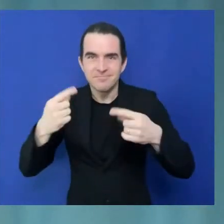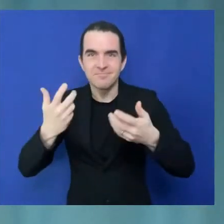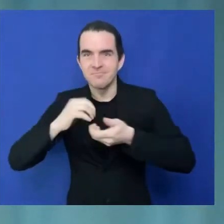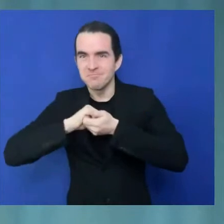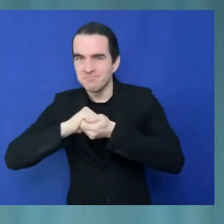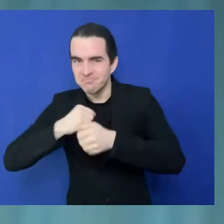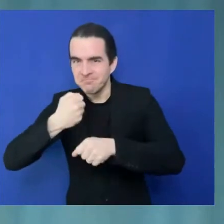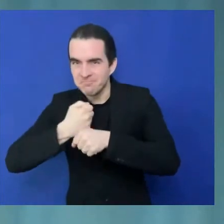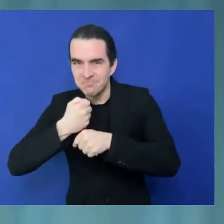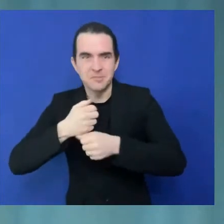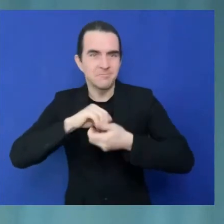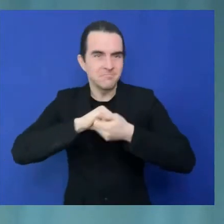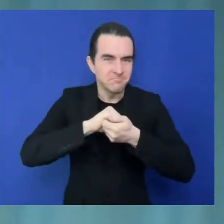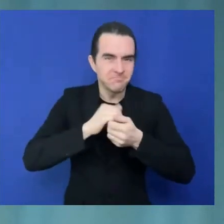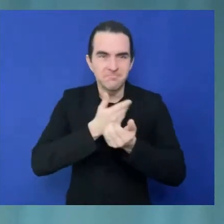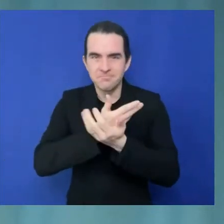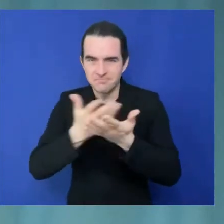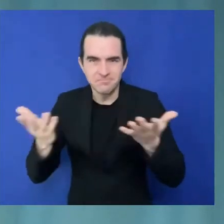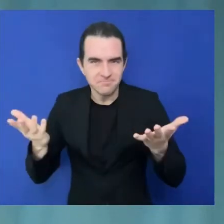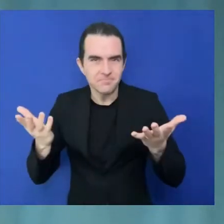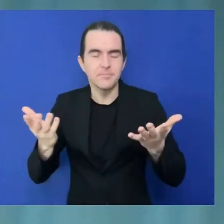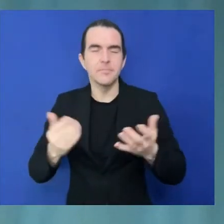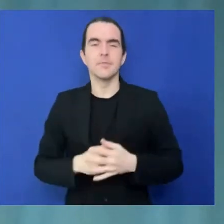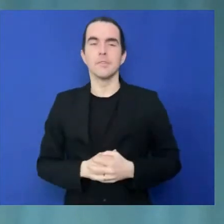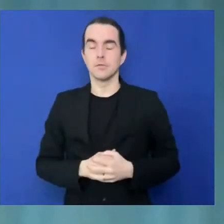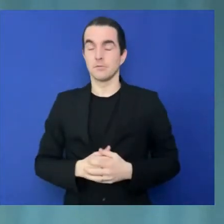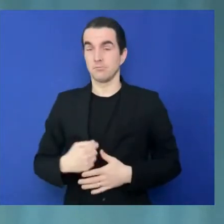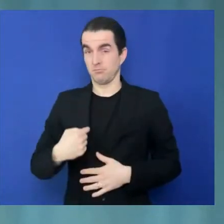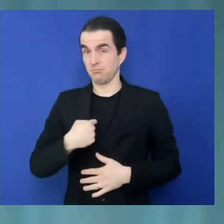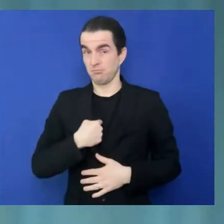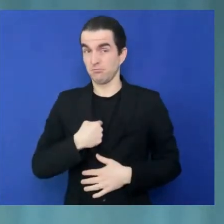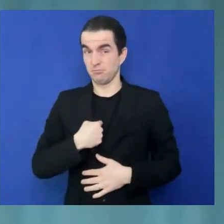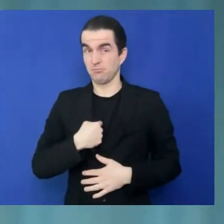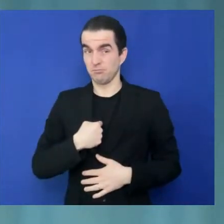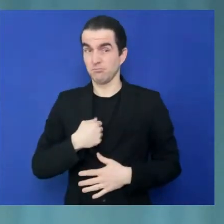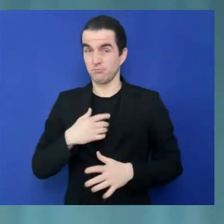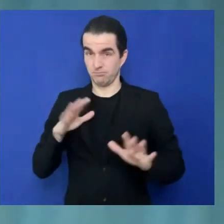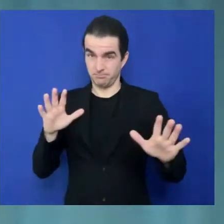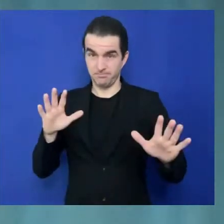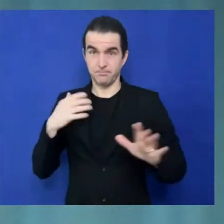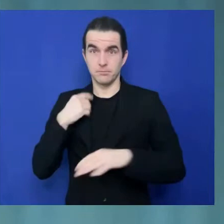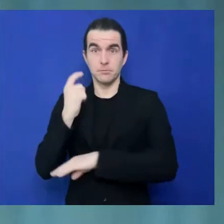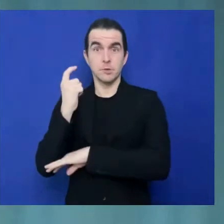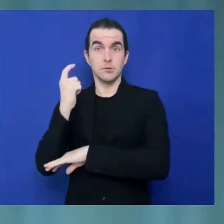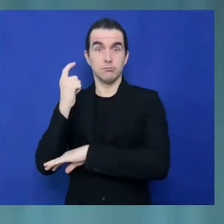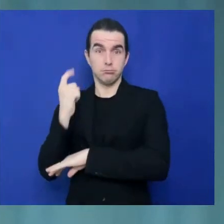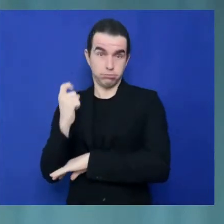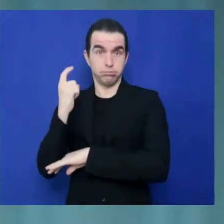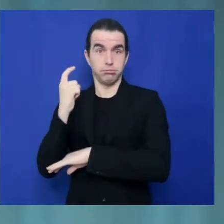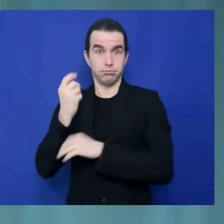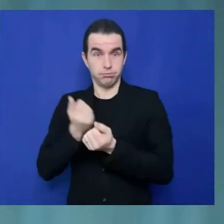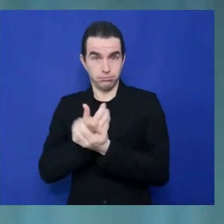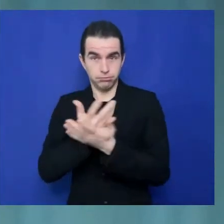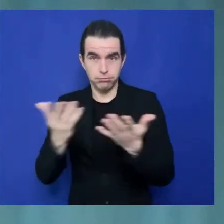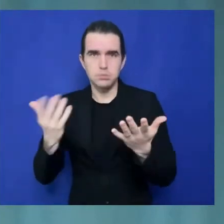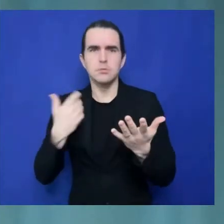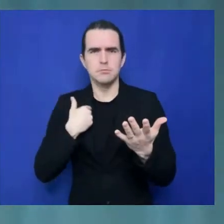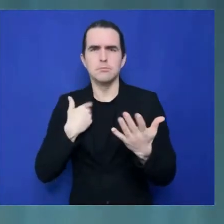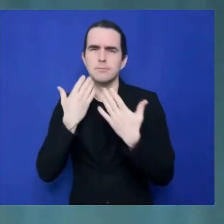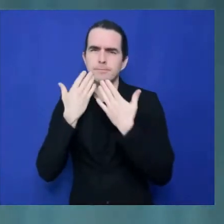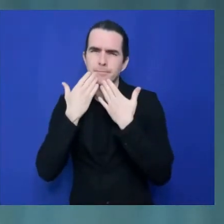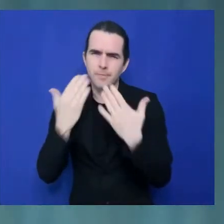I'm so very happy and grateful to be able to welcome you to the Vienna International Center in person once